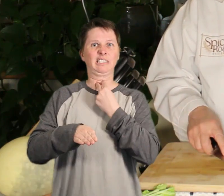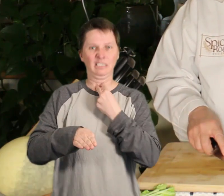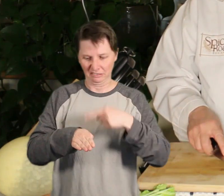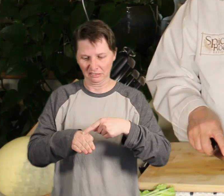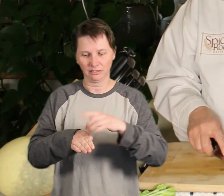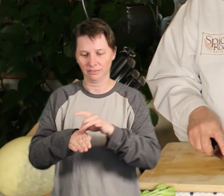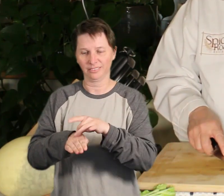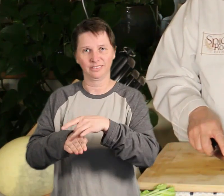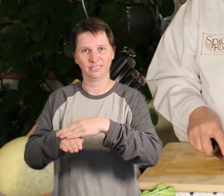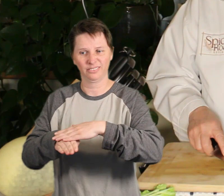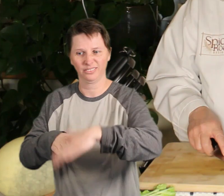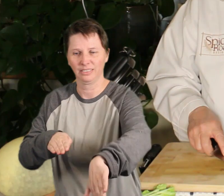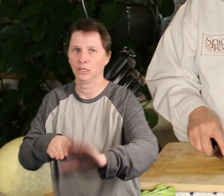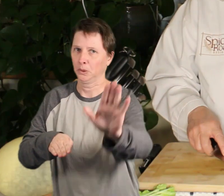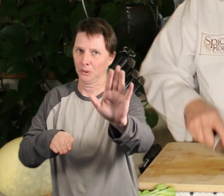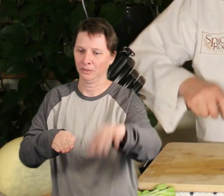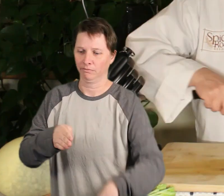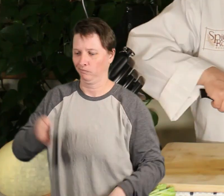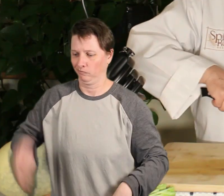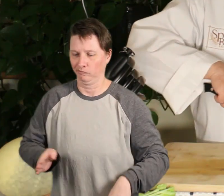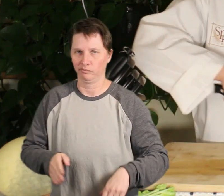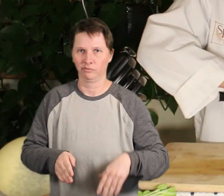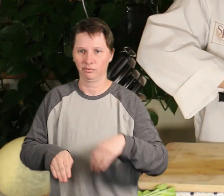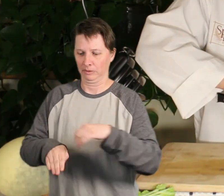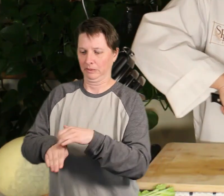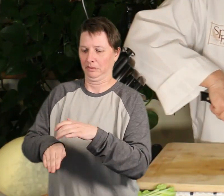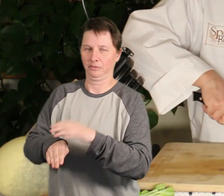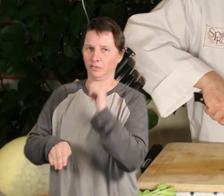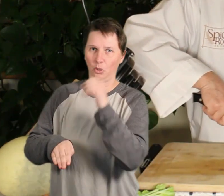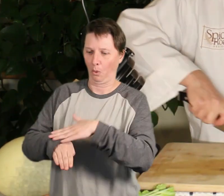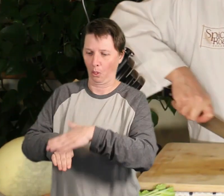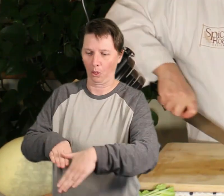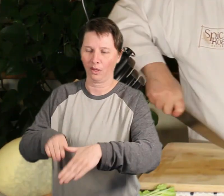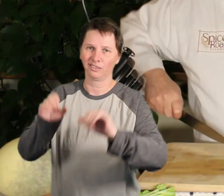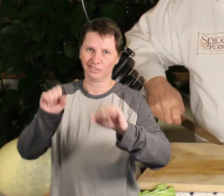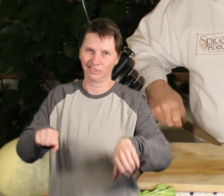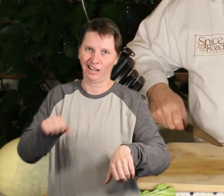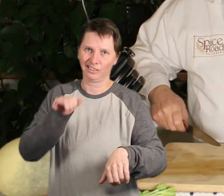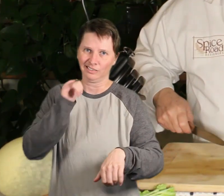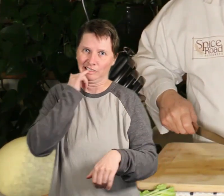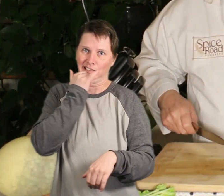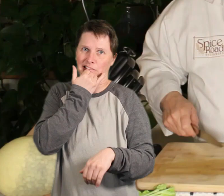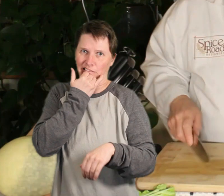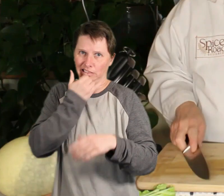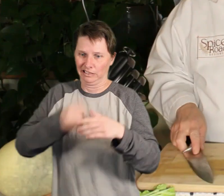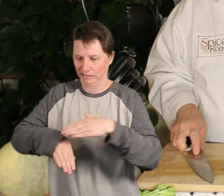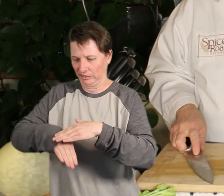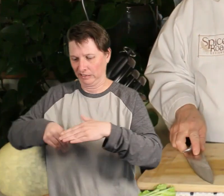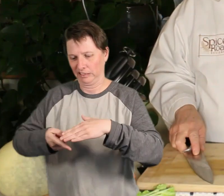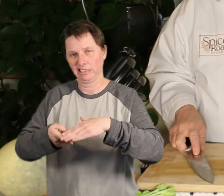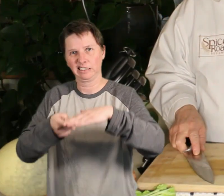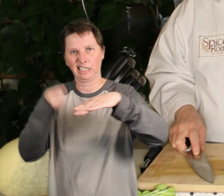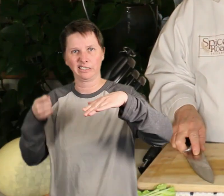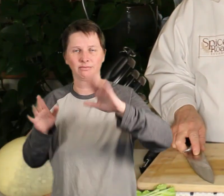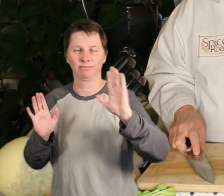and have gotten into some bad habits. I'm going to split this because remember,